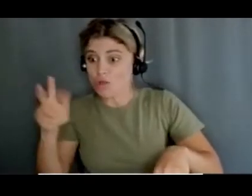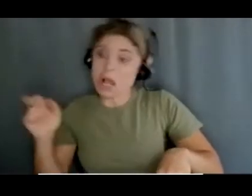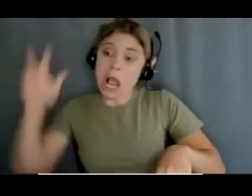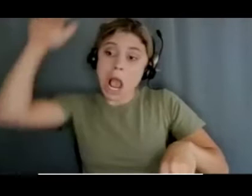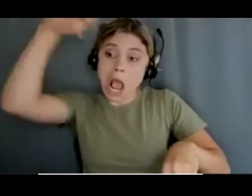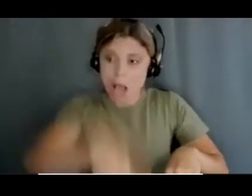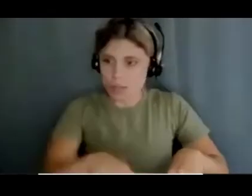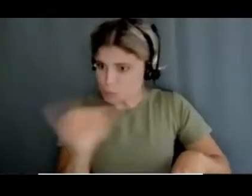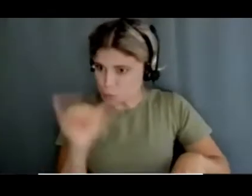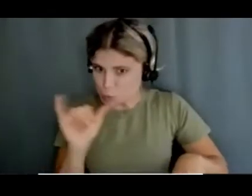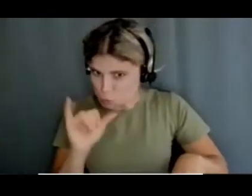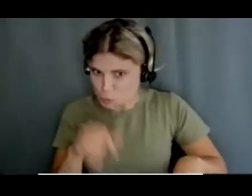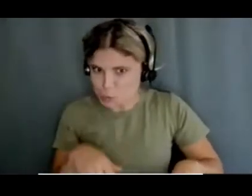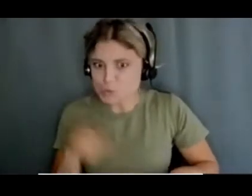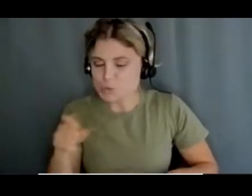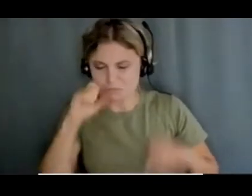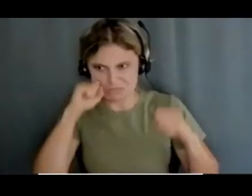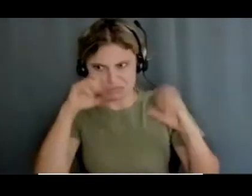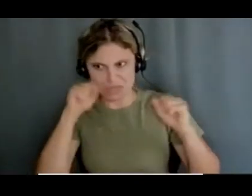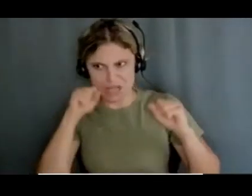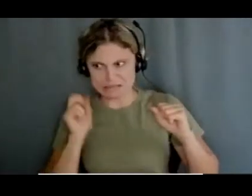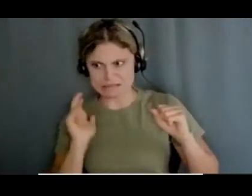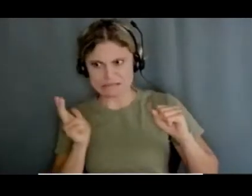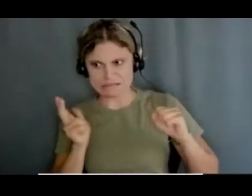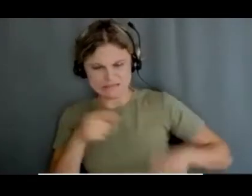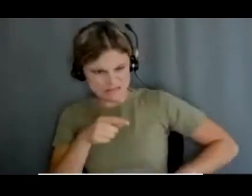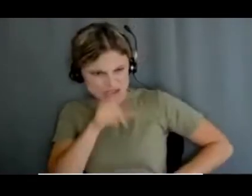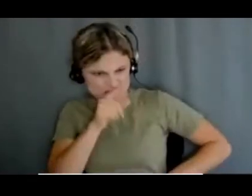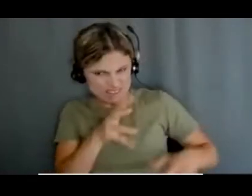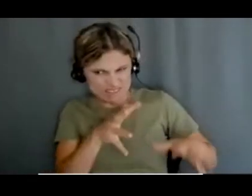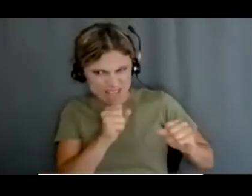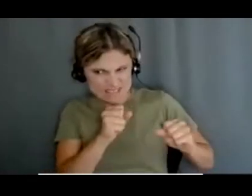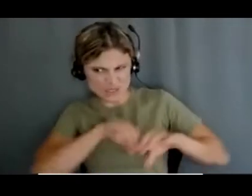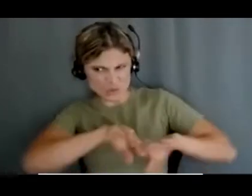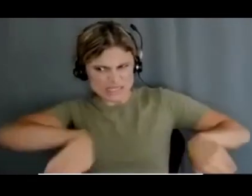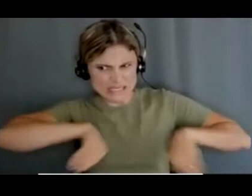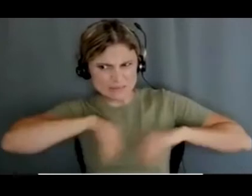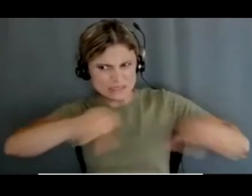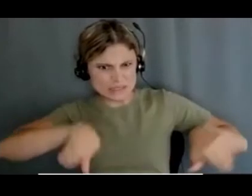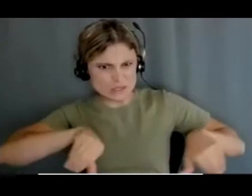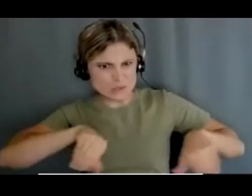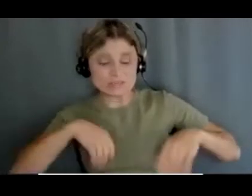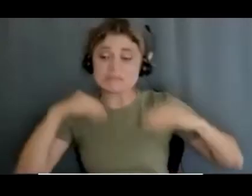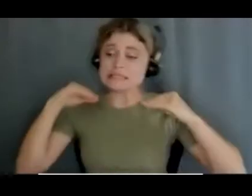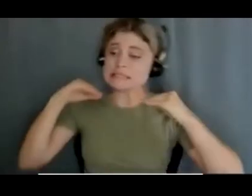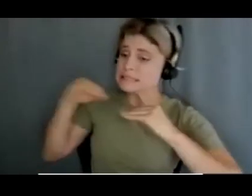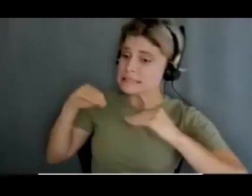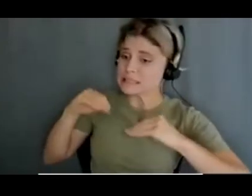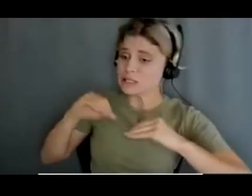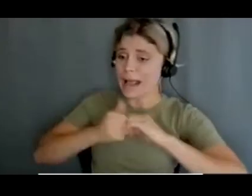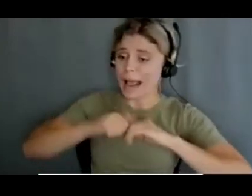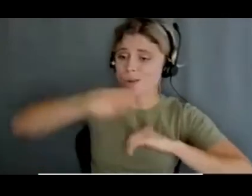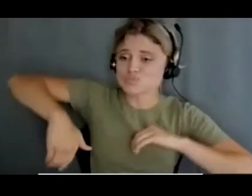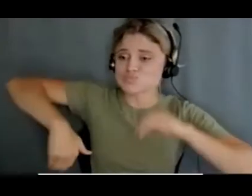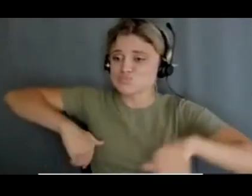the chicken was a good swimmer and fast too, and she showed them new ways to float and paddle.